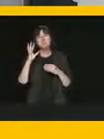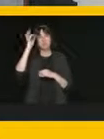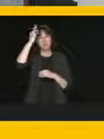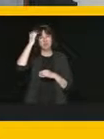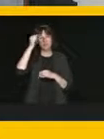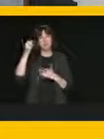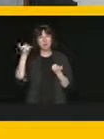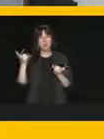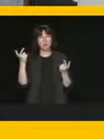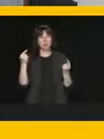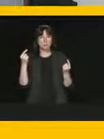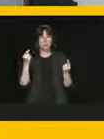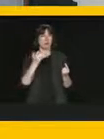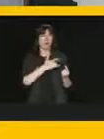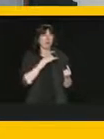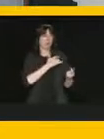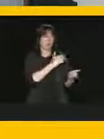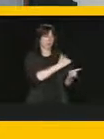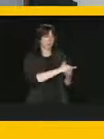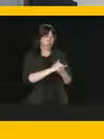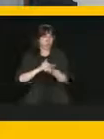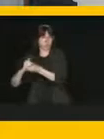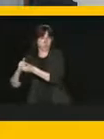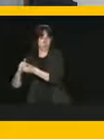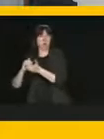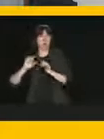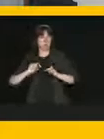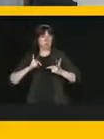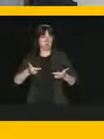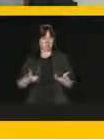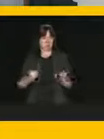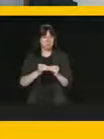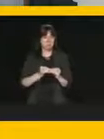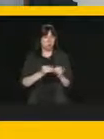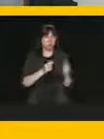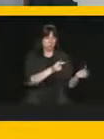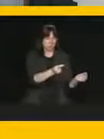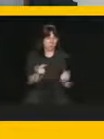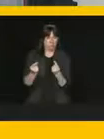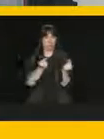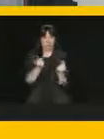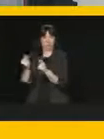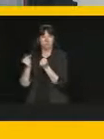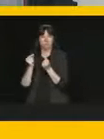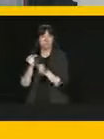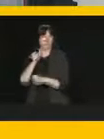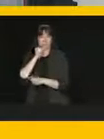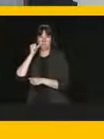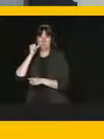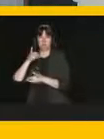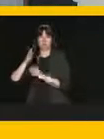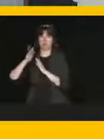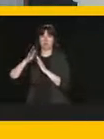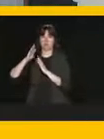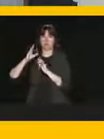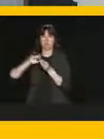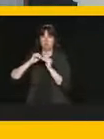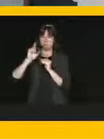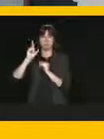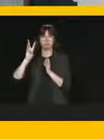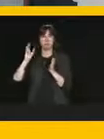now working with the provinces to increase their capacity. We conducted more tests yesterday than